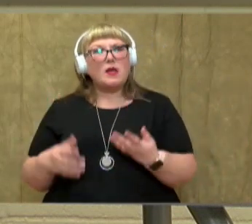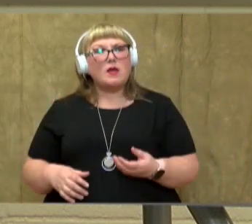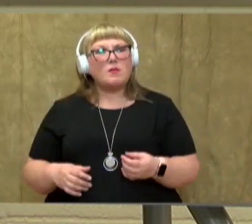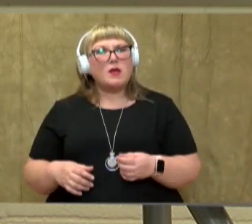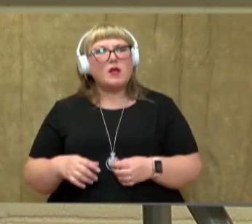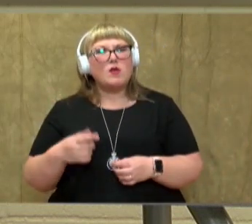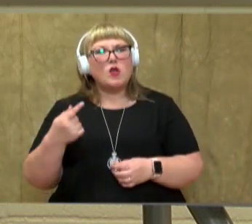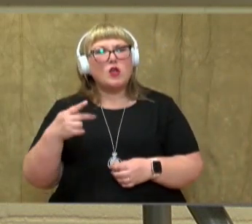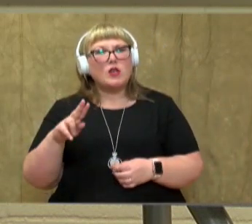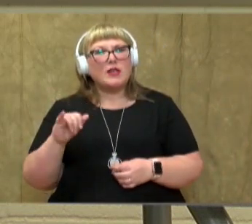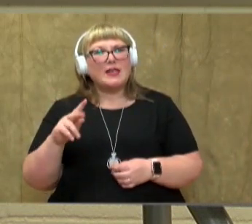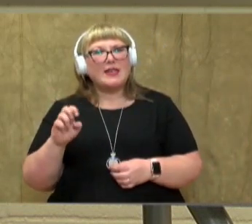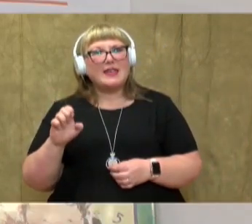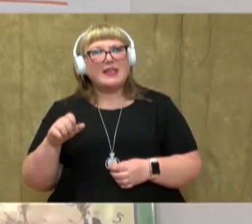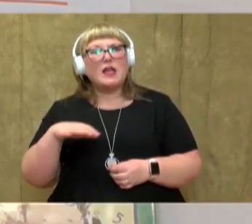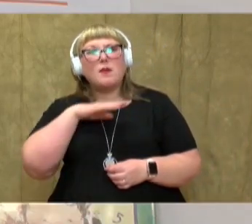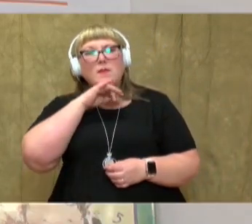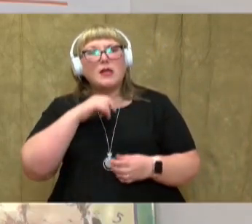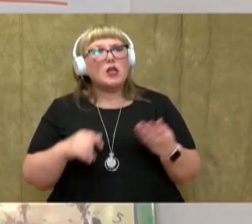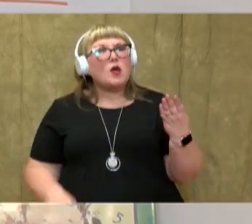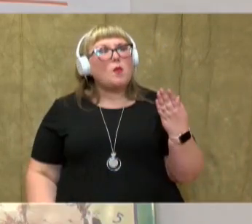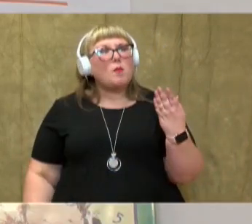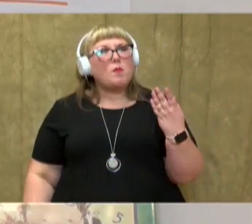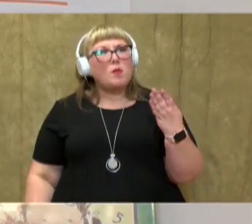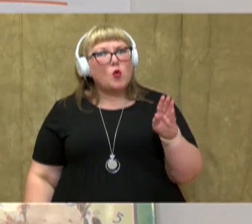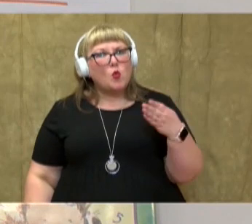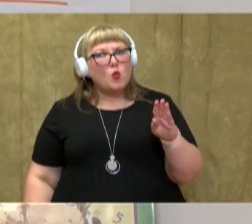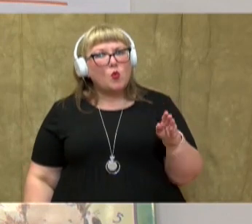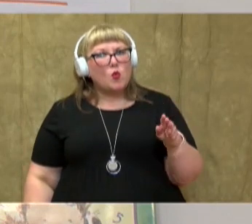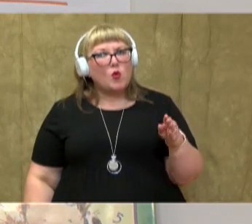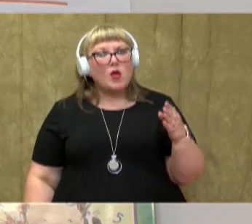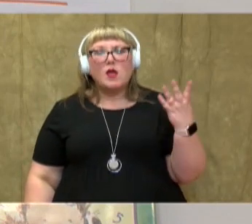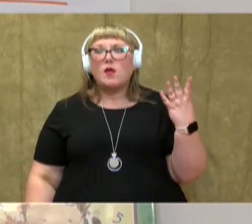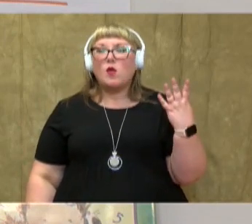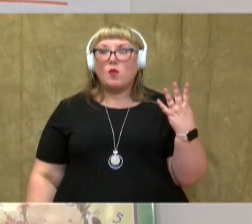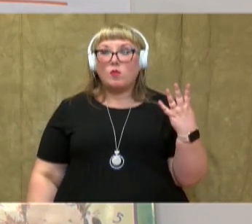many guinea pigs do we have in our blue basket? Can you count them for me?